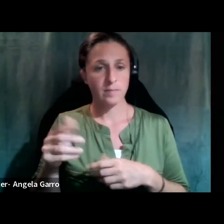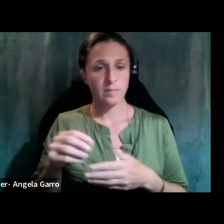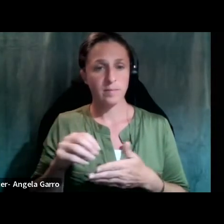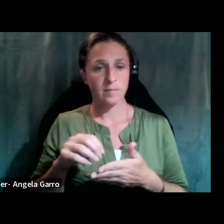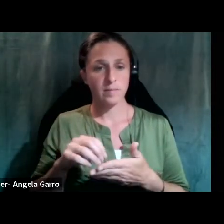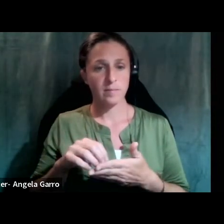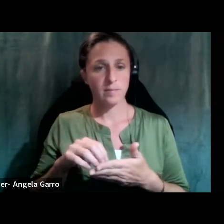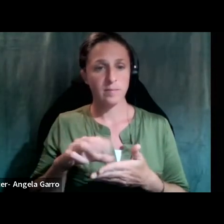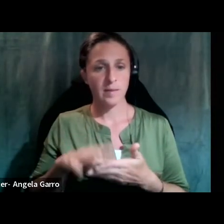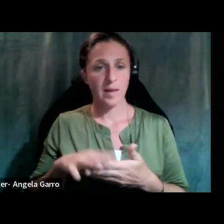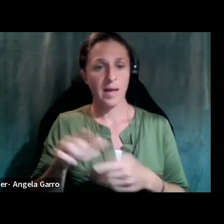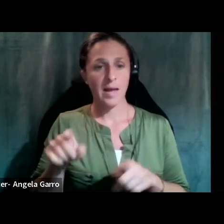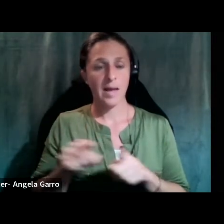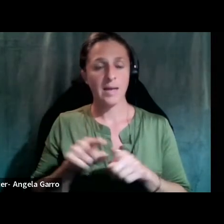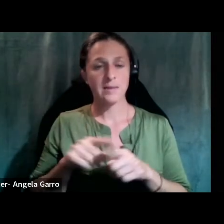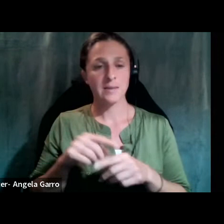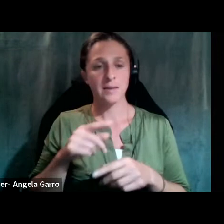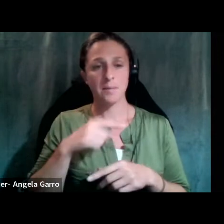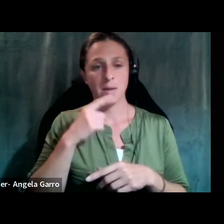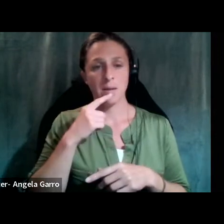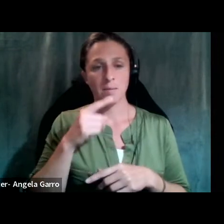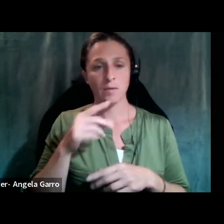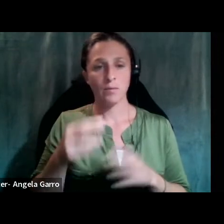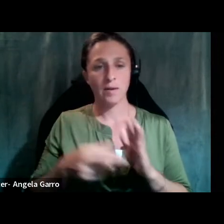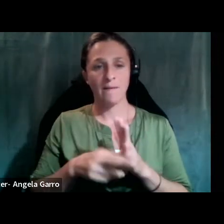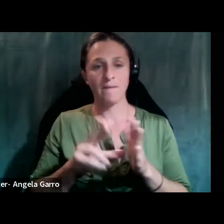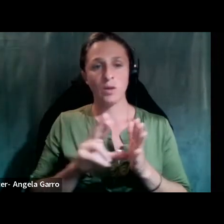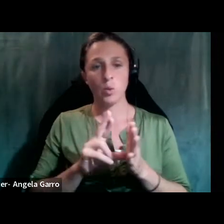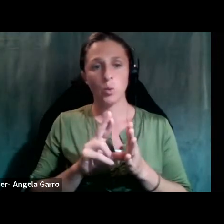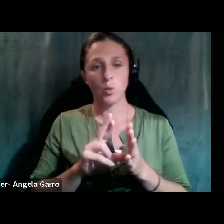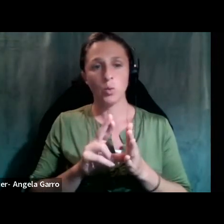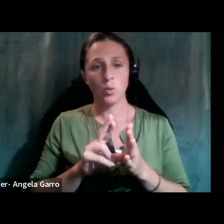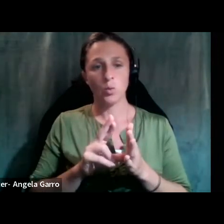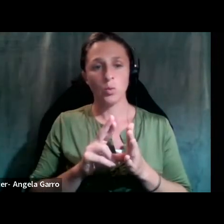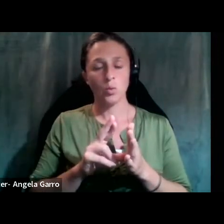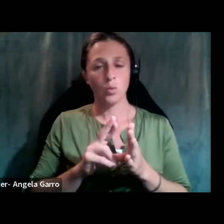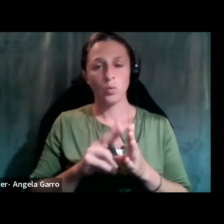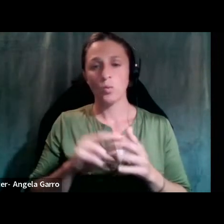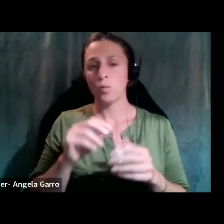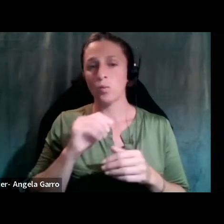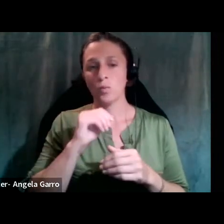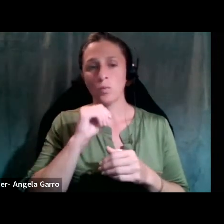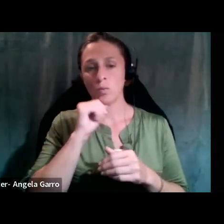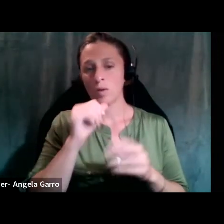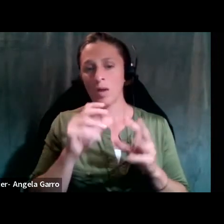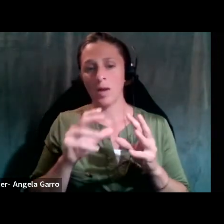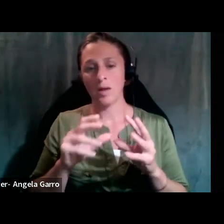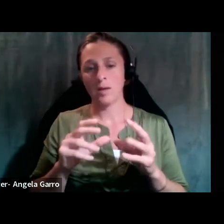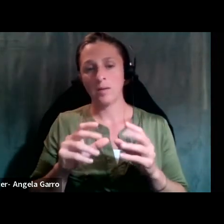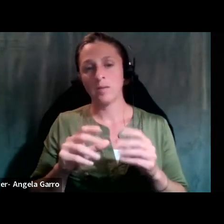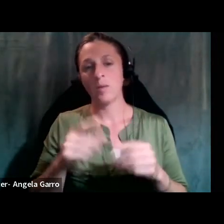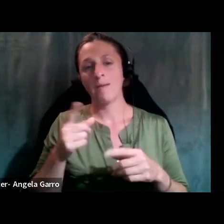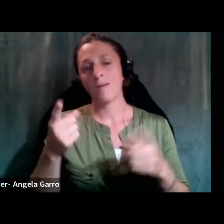public hearing. Mhm. Okay, so I think we'll have to bring it back to consent at the next meeting. Okay. Yeah, it's a public Yeah. review.